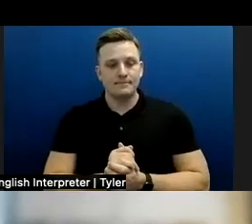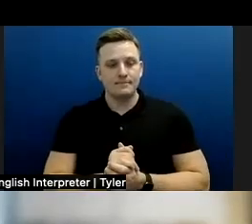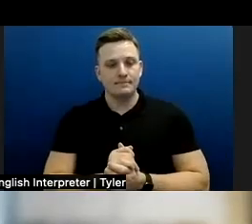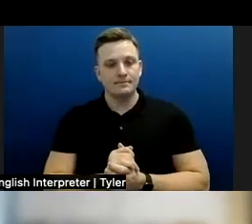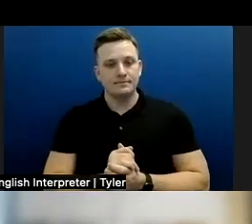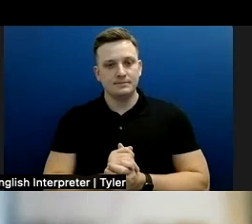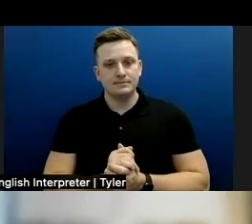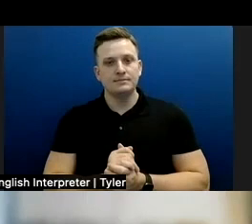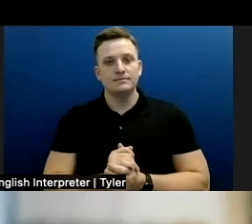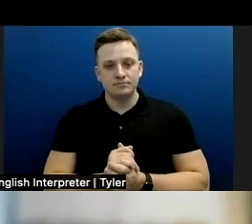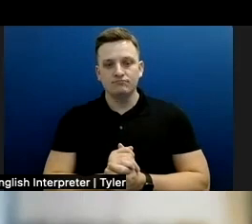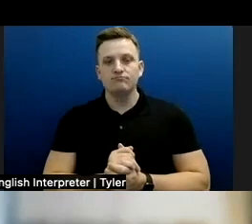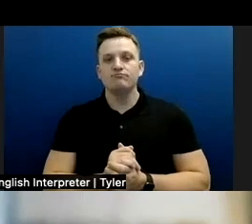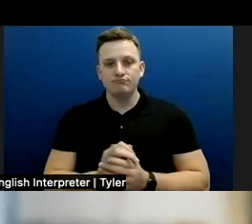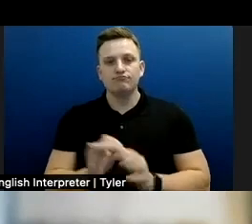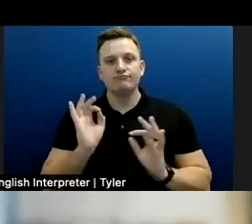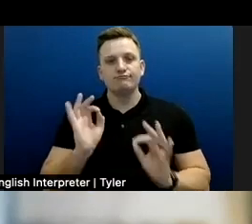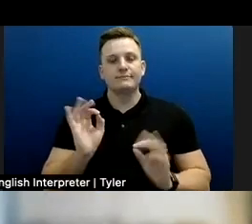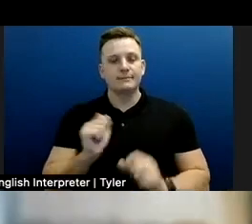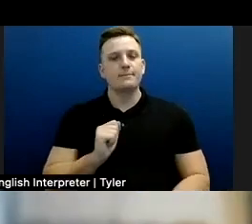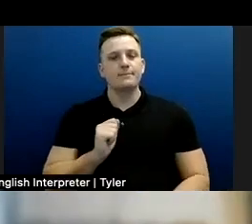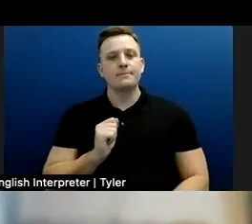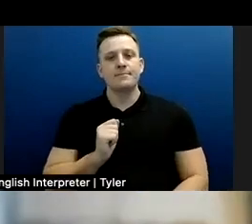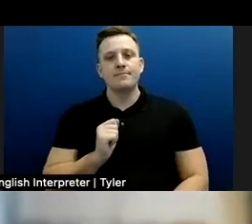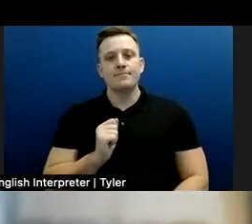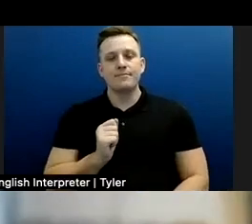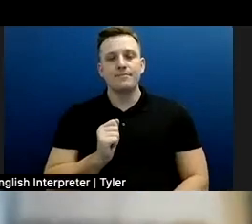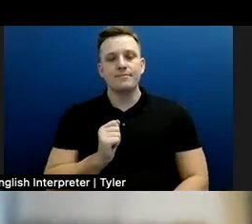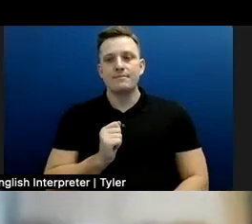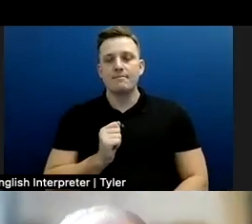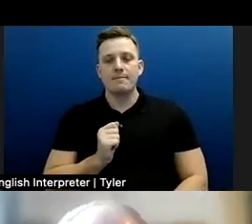Yep. So the